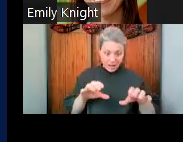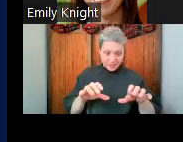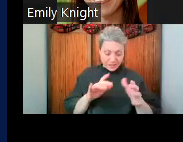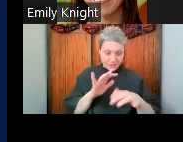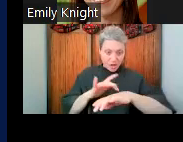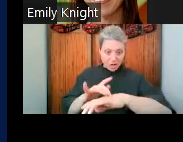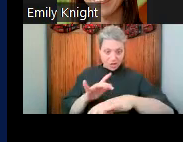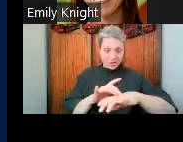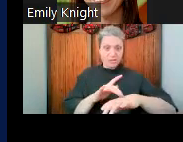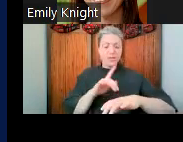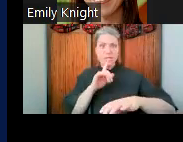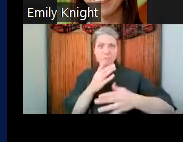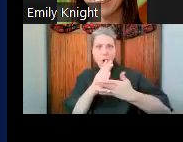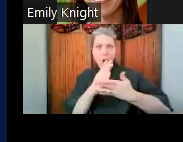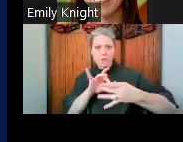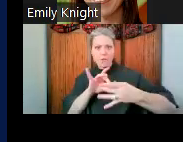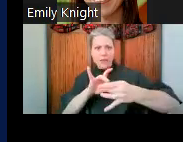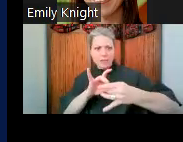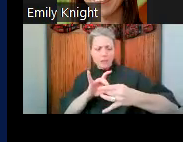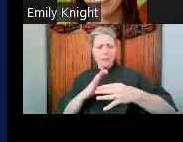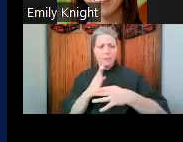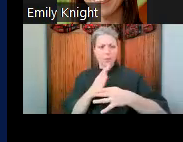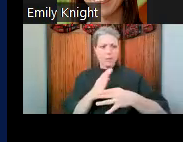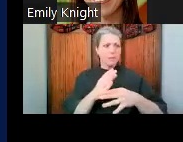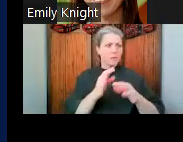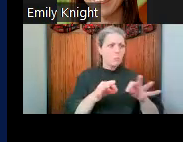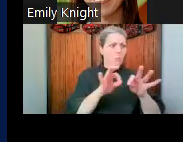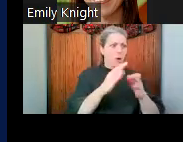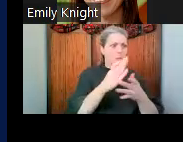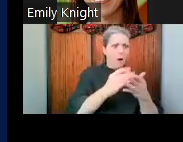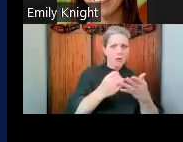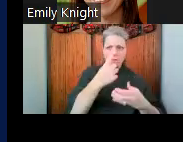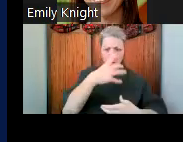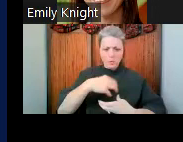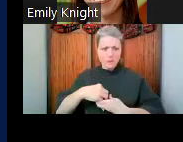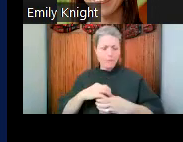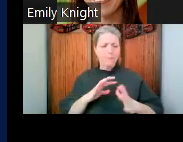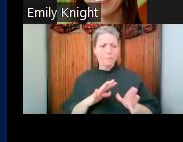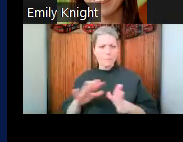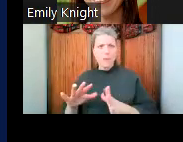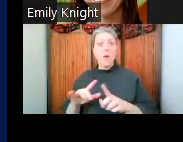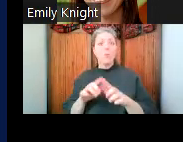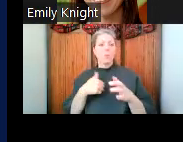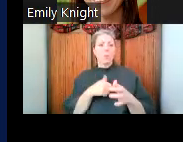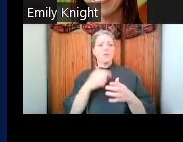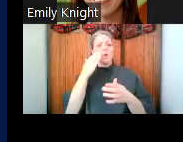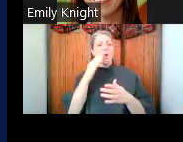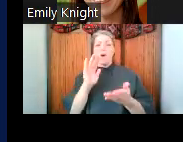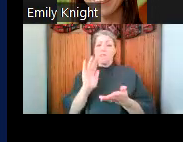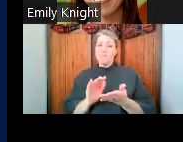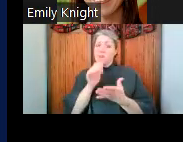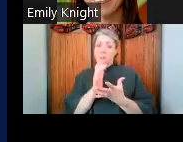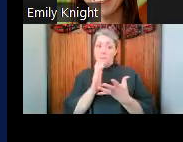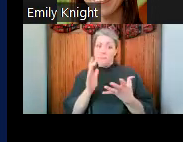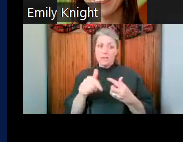critical relationship with key features of autism. Overall, though, we know very little about active touch in